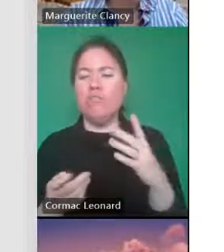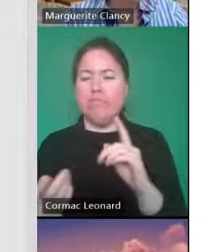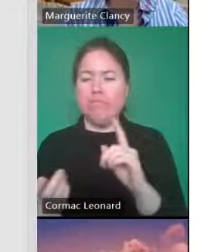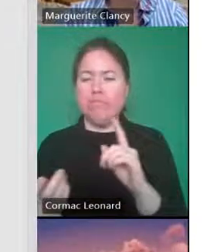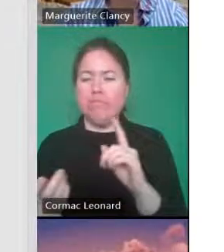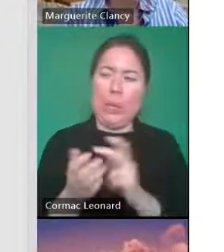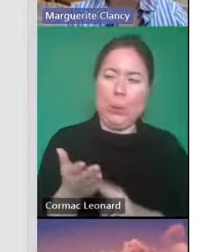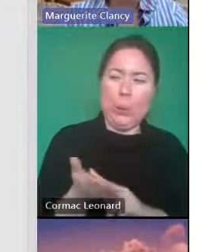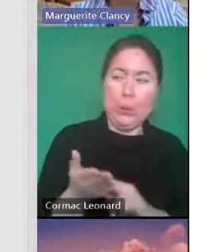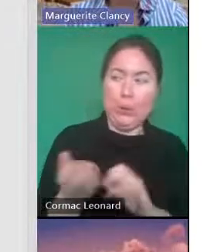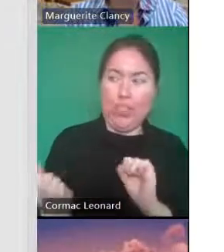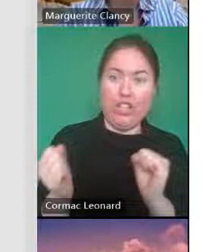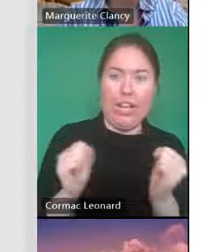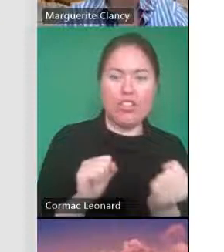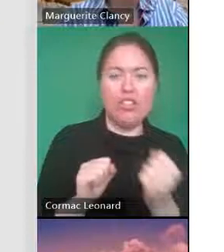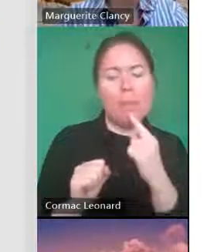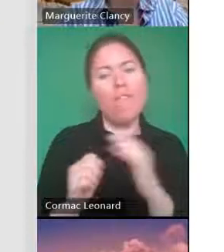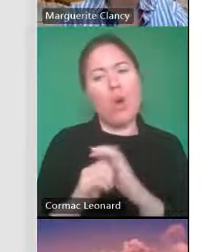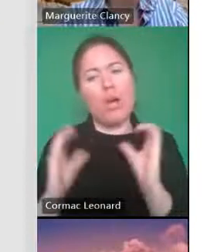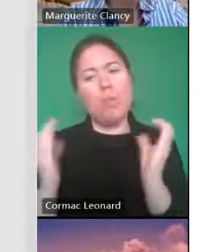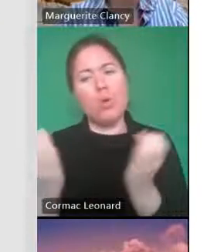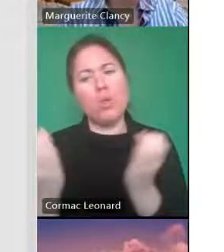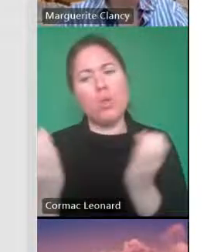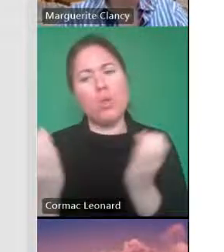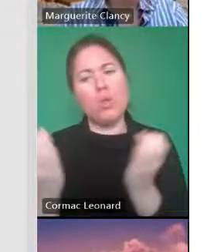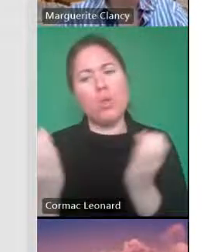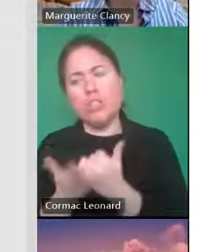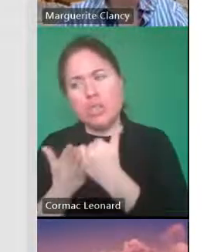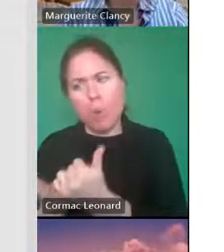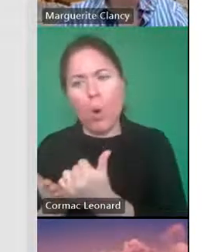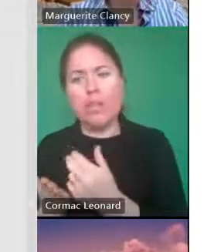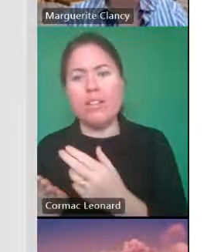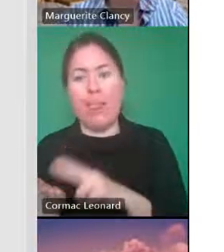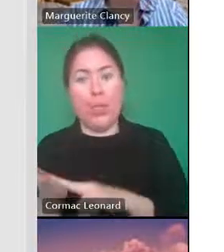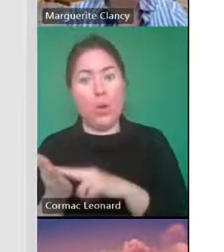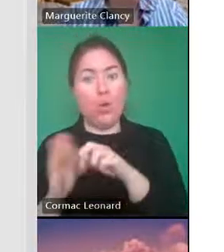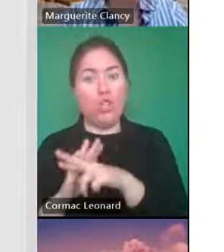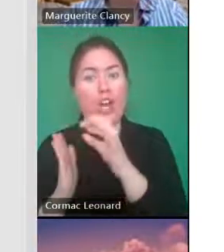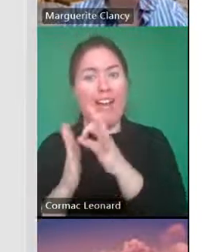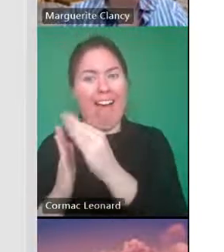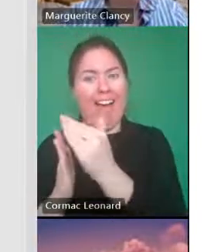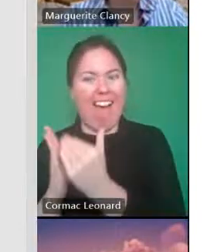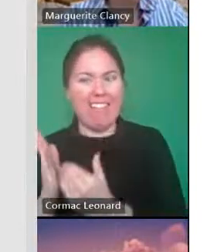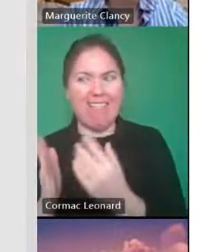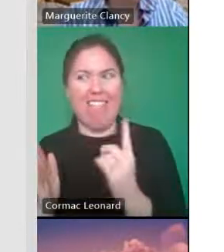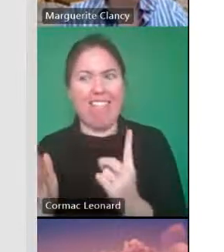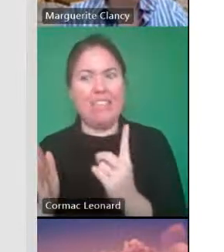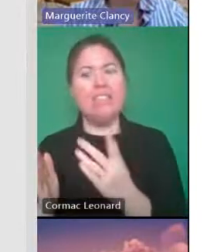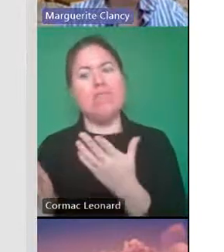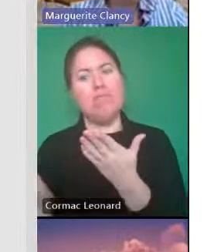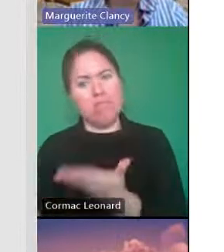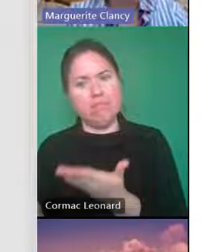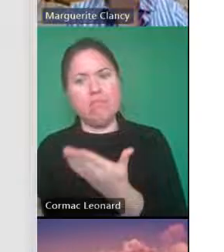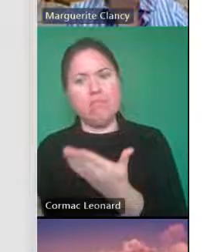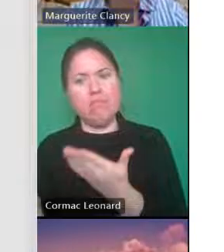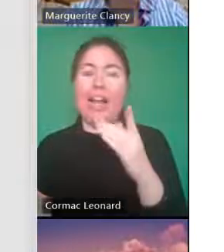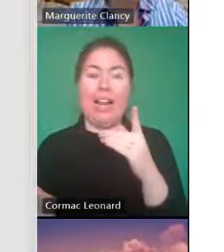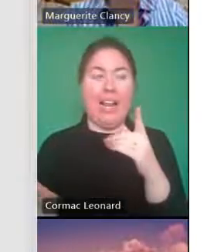think that the support, the advice, the guidance, the user guides are good